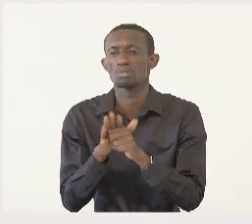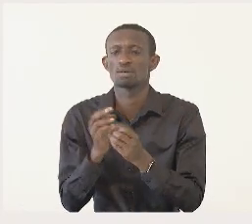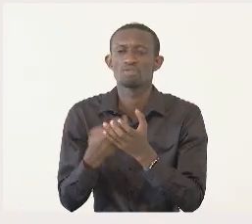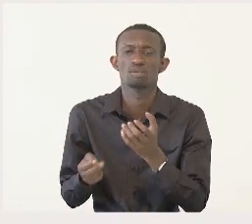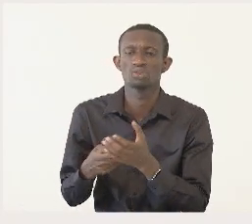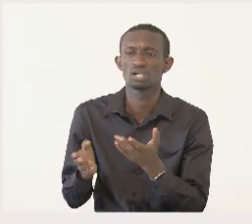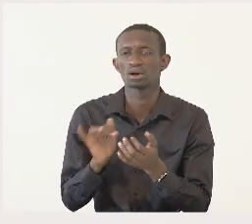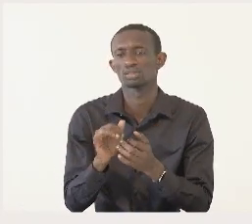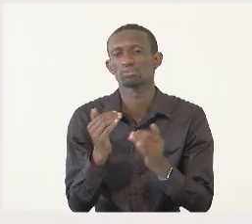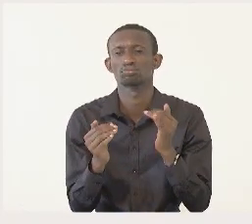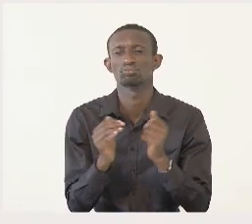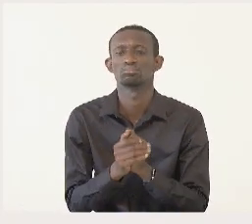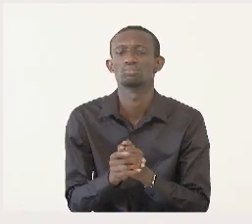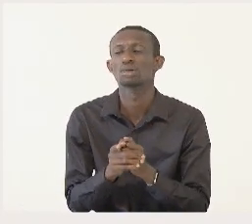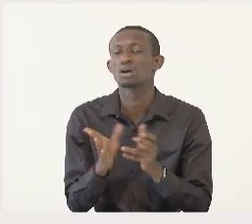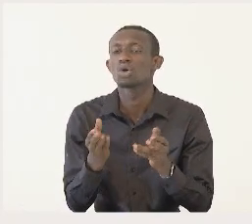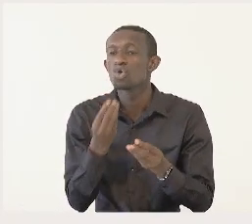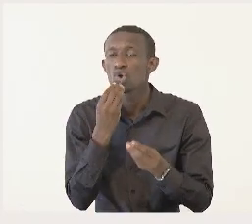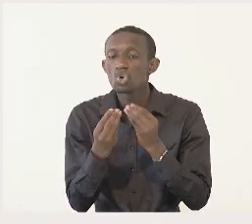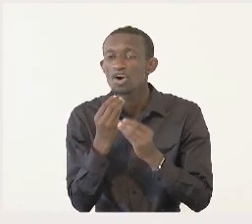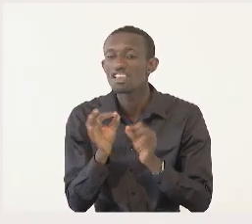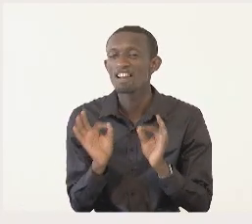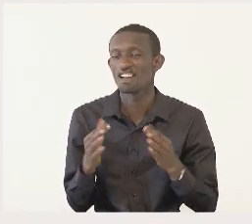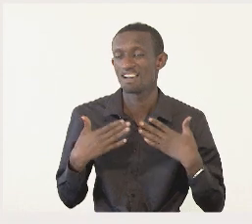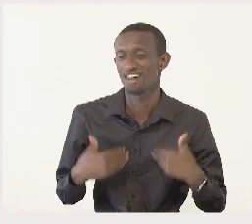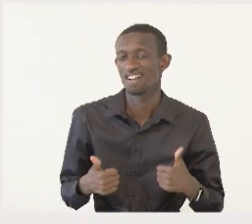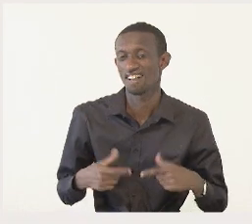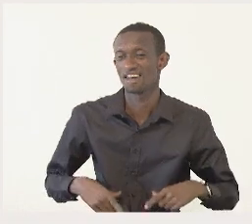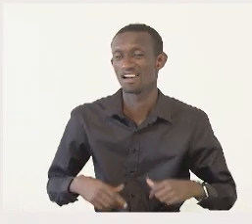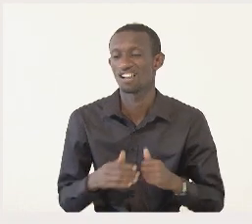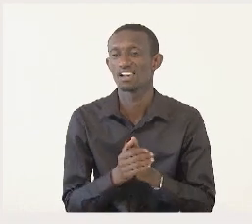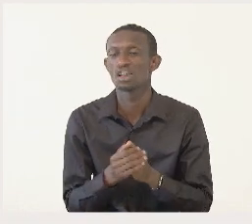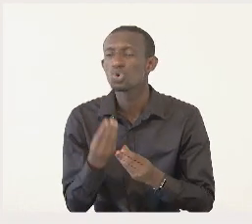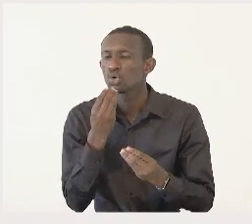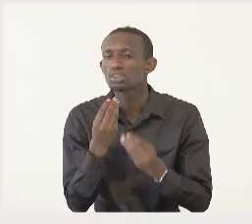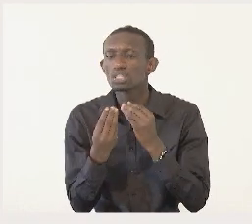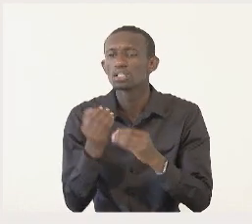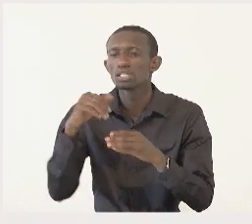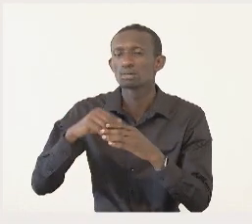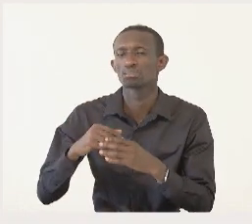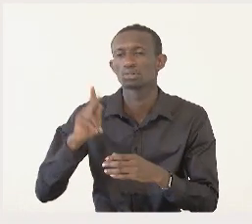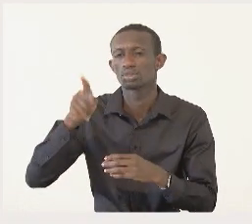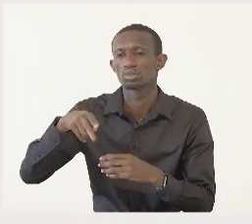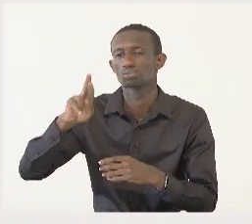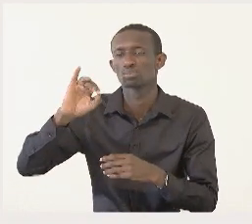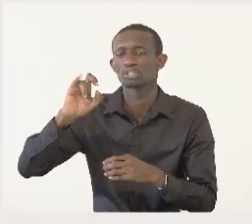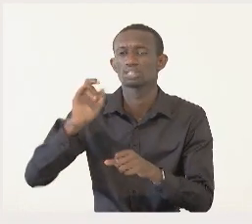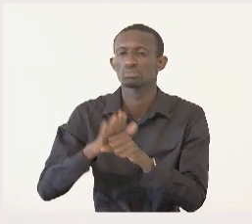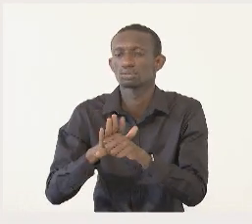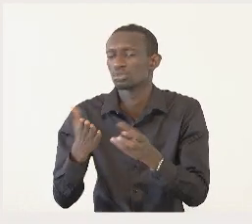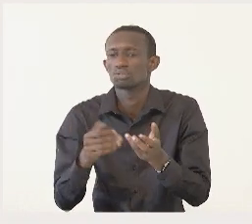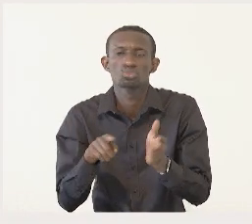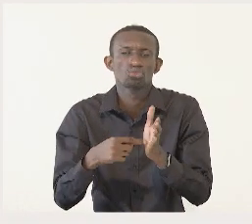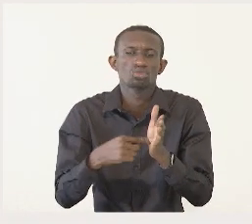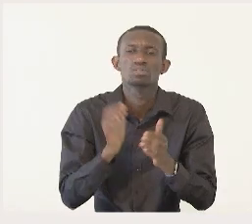example, you have taken a dietary food, a food that contains more proteins. Example like beans, take an example like